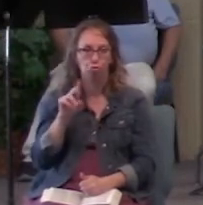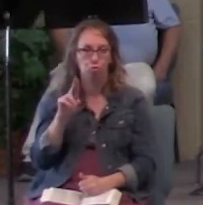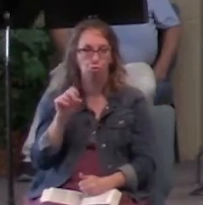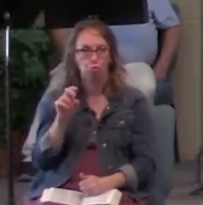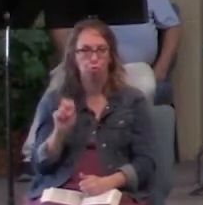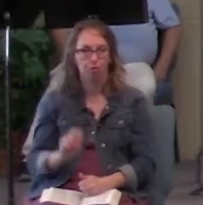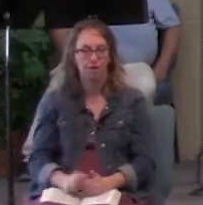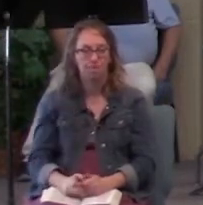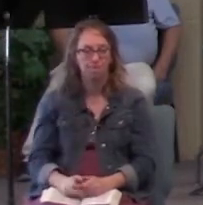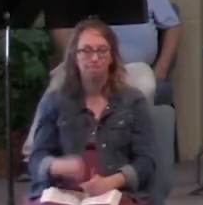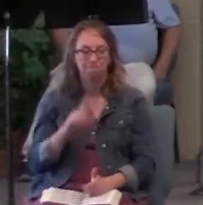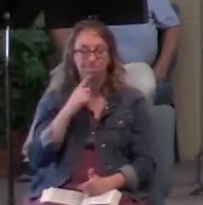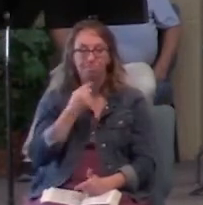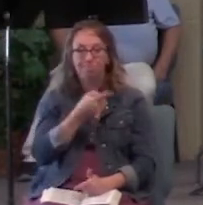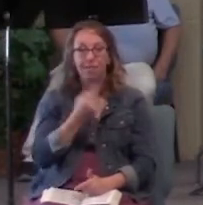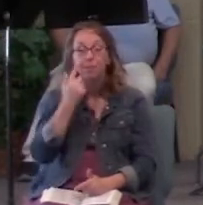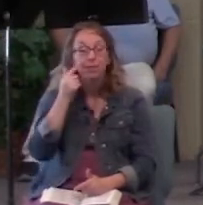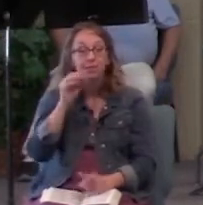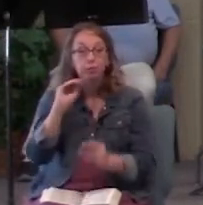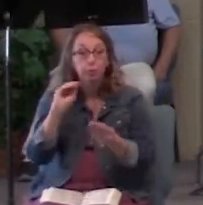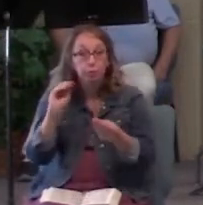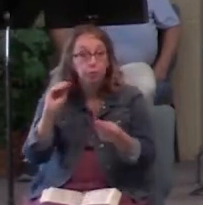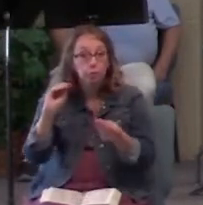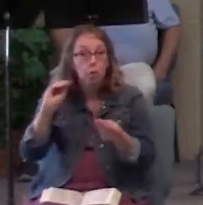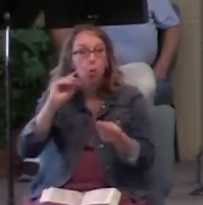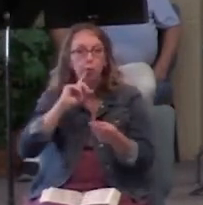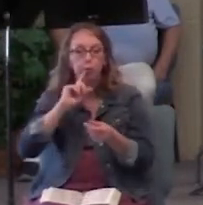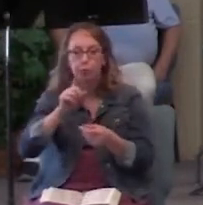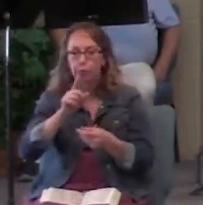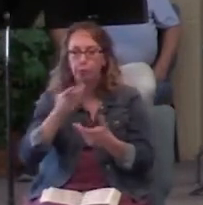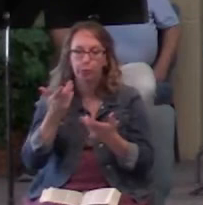Judas would say, because he had no true